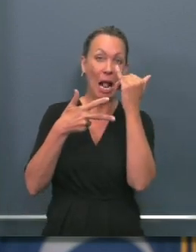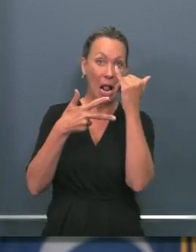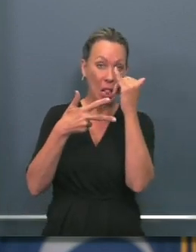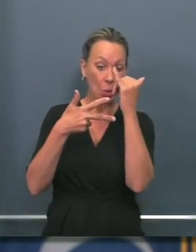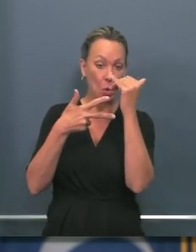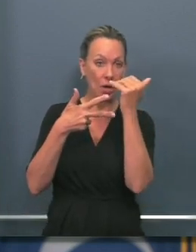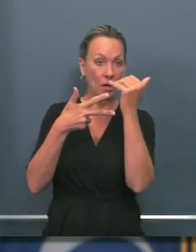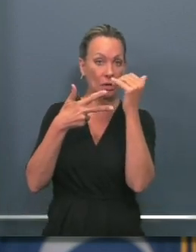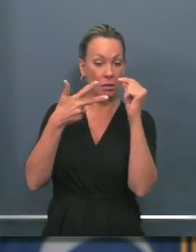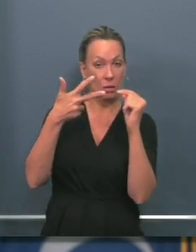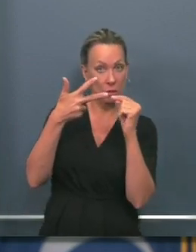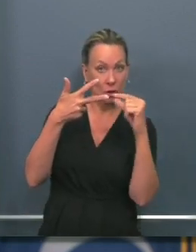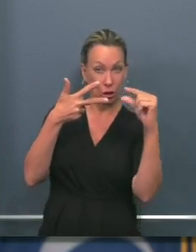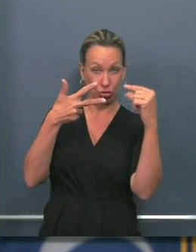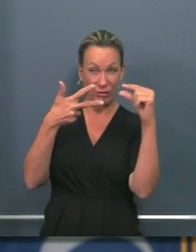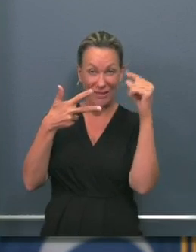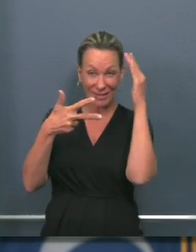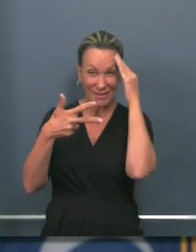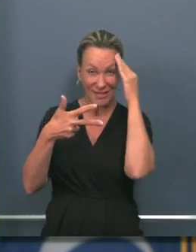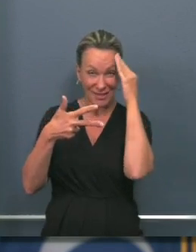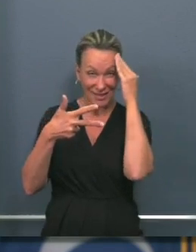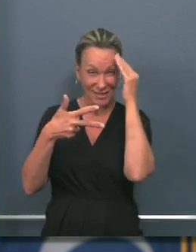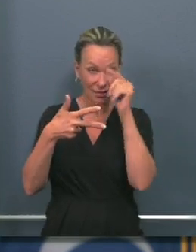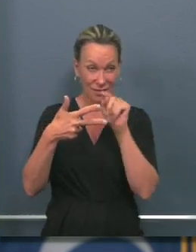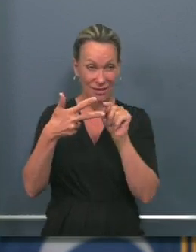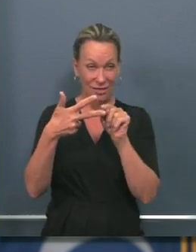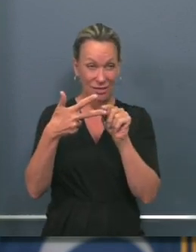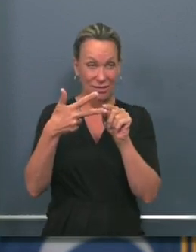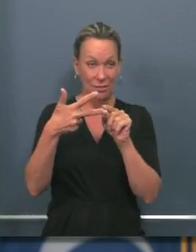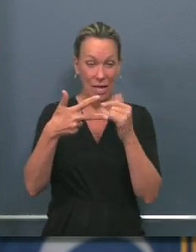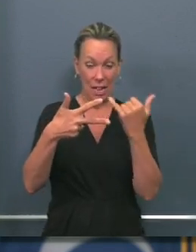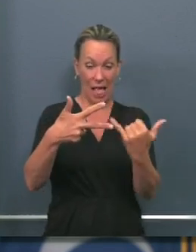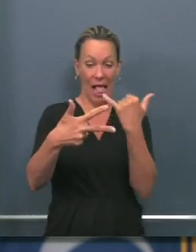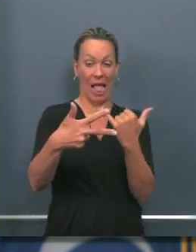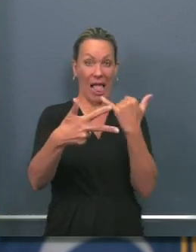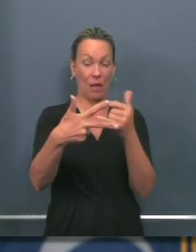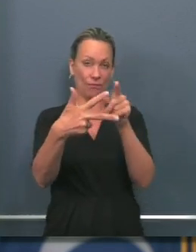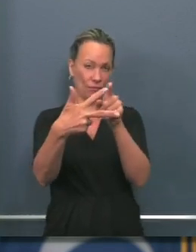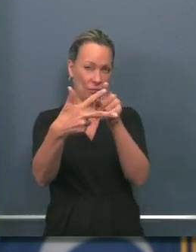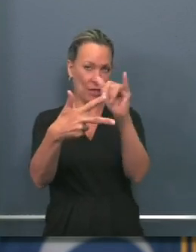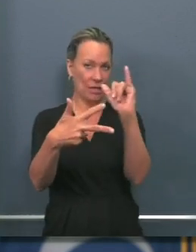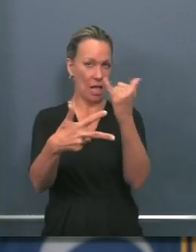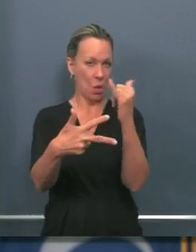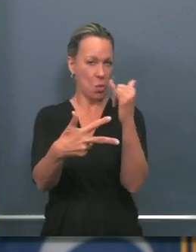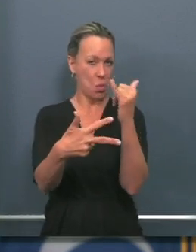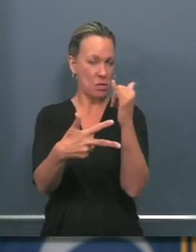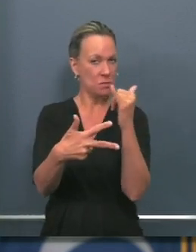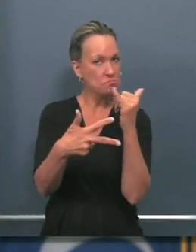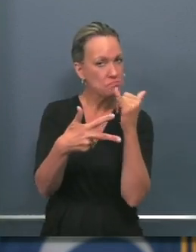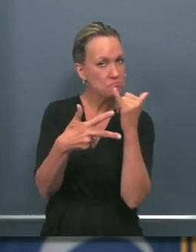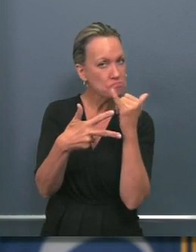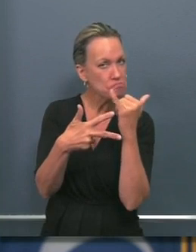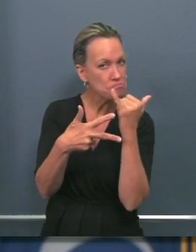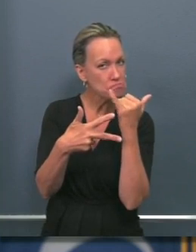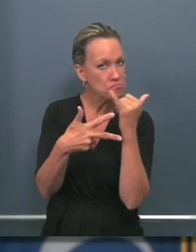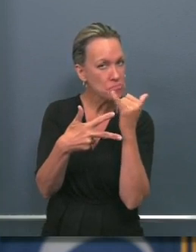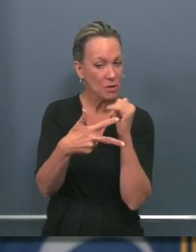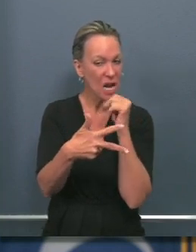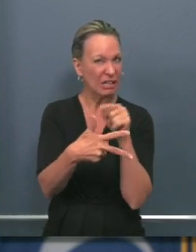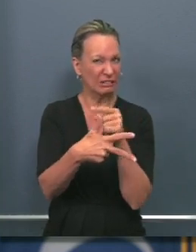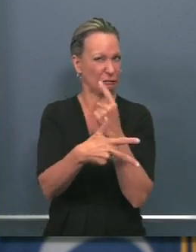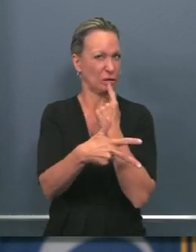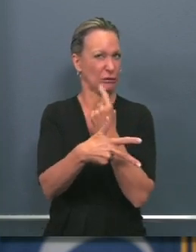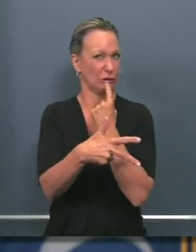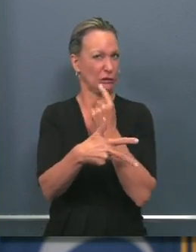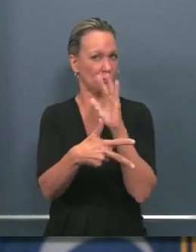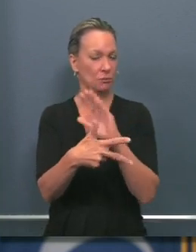stay-at-home order. More and more responsibility, more and more accountability now being placed on the counties and their health directors. I want to just